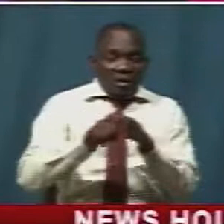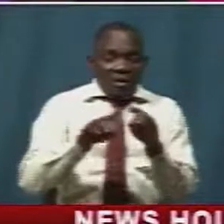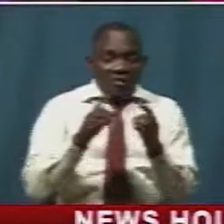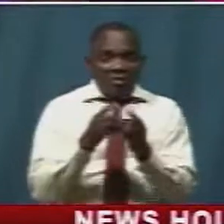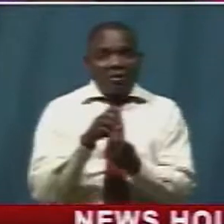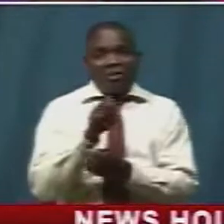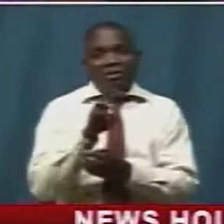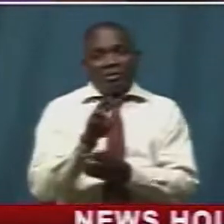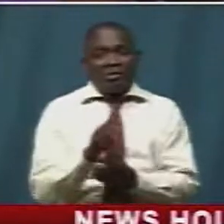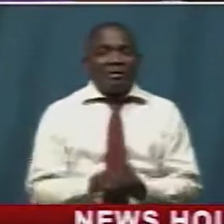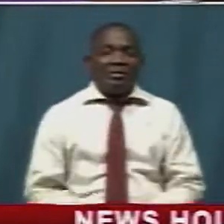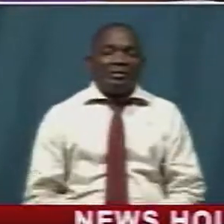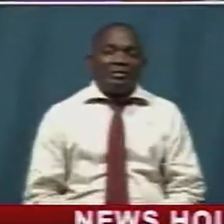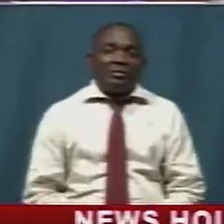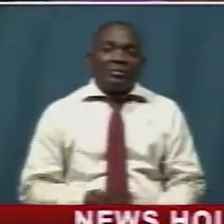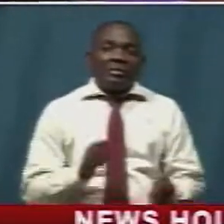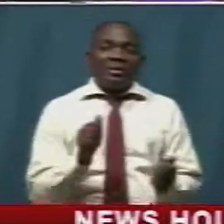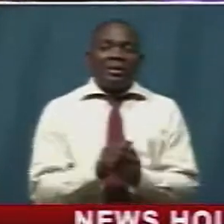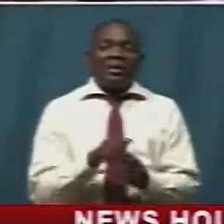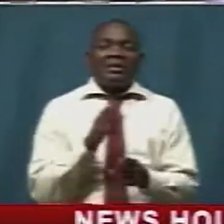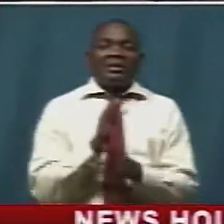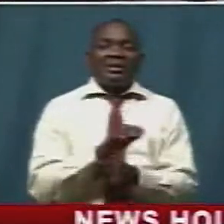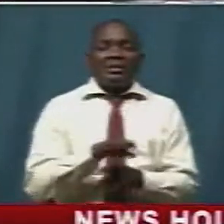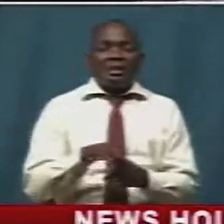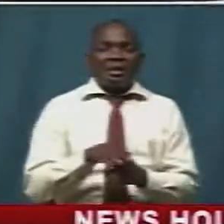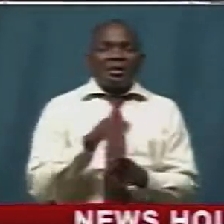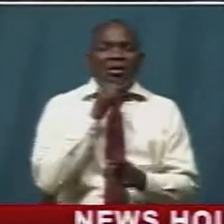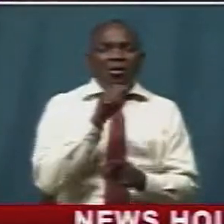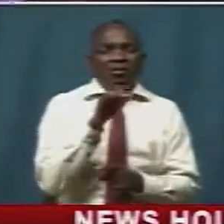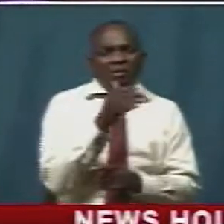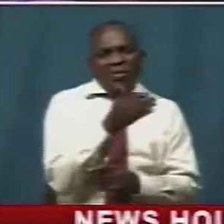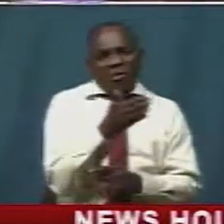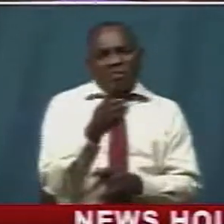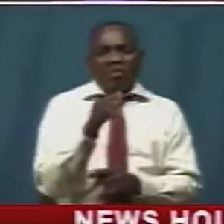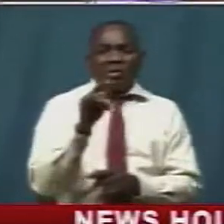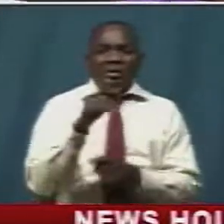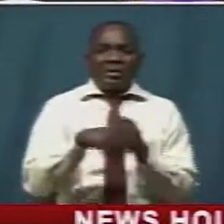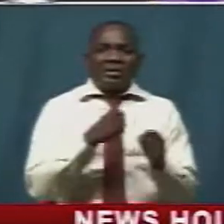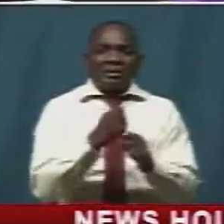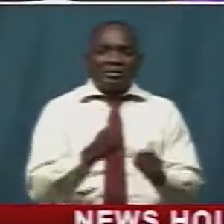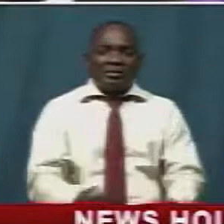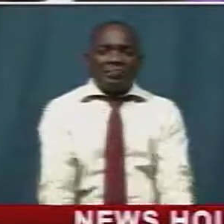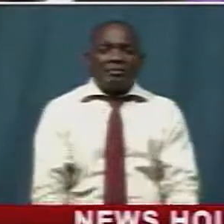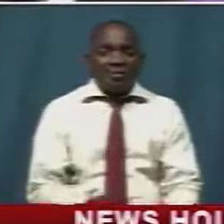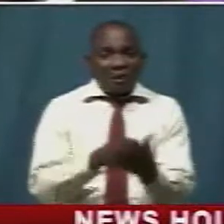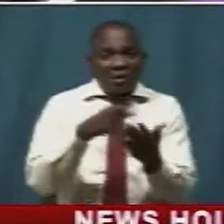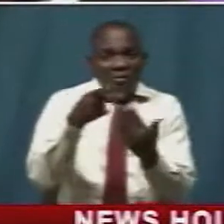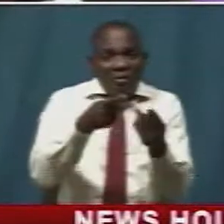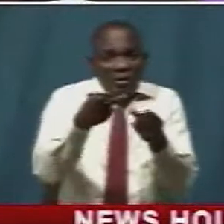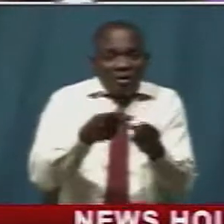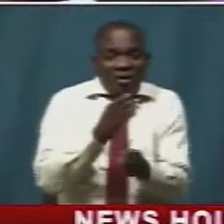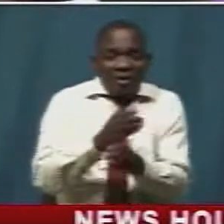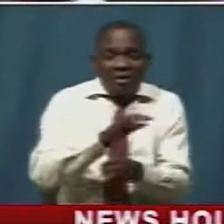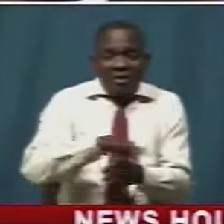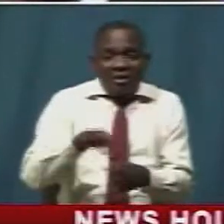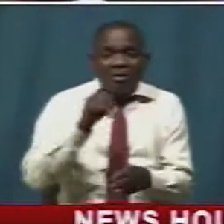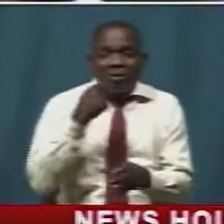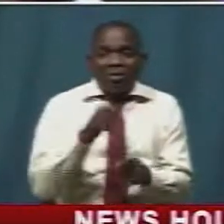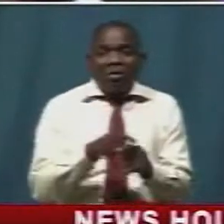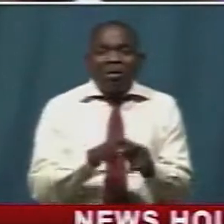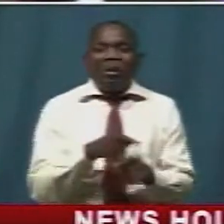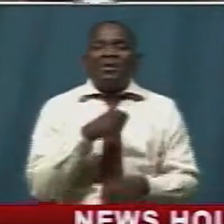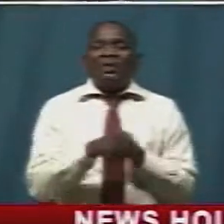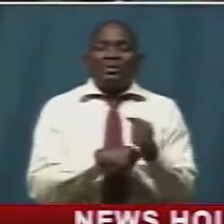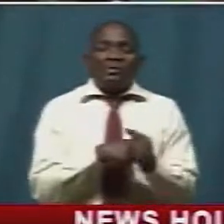of Social Welfare, which houses children between 15 and 18 years. The facility caters for children who have